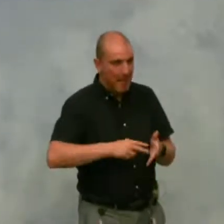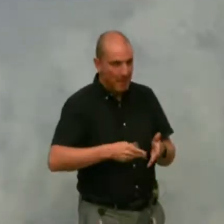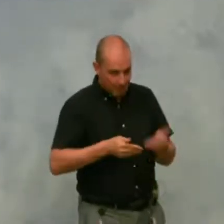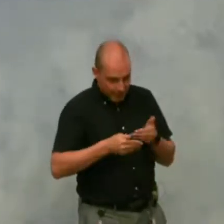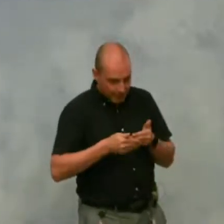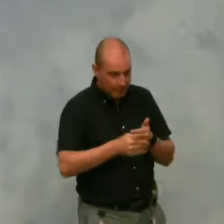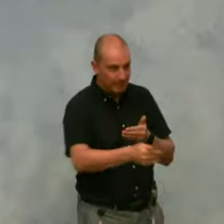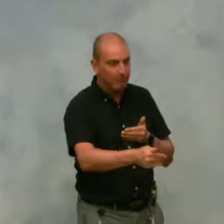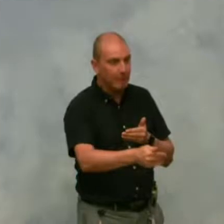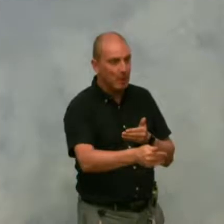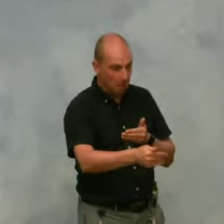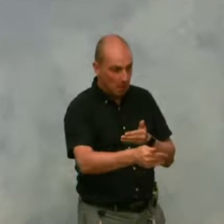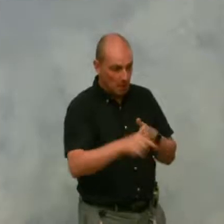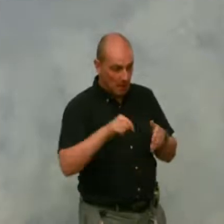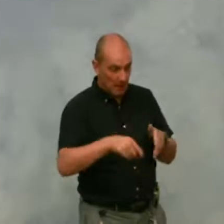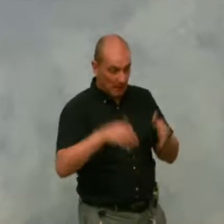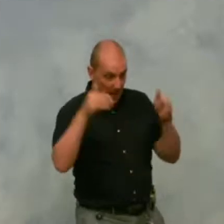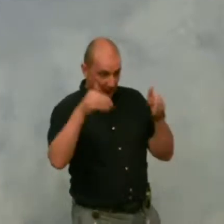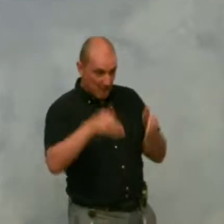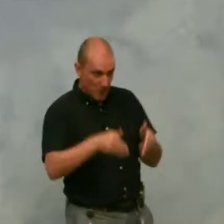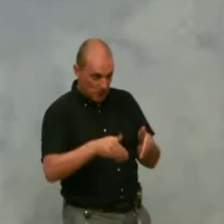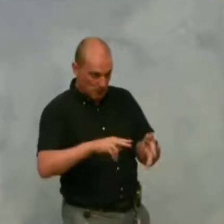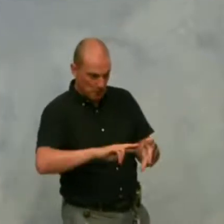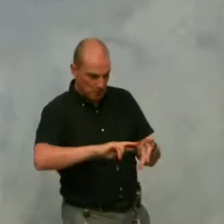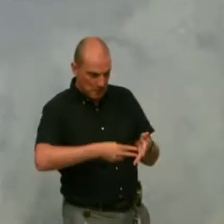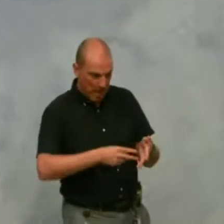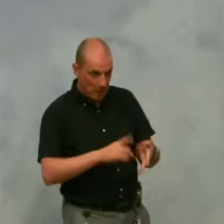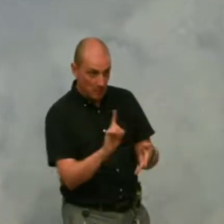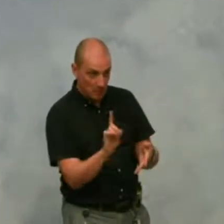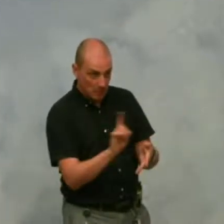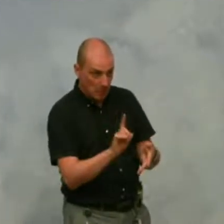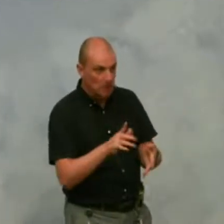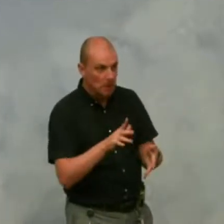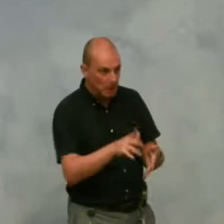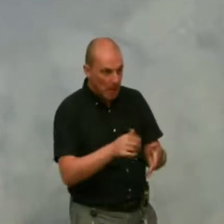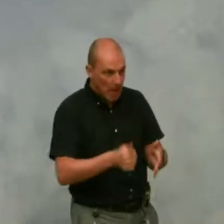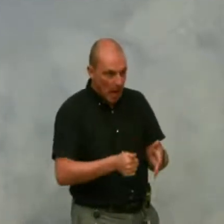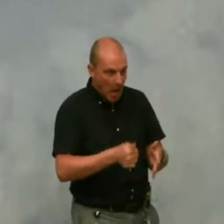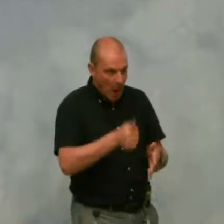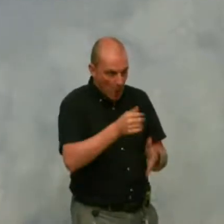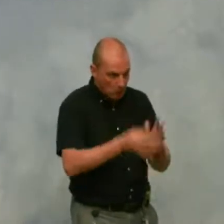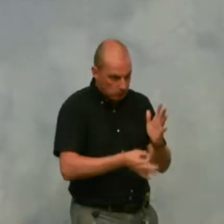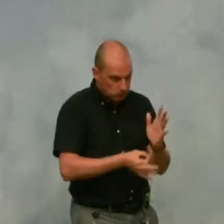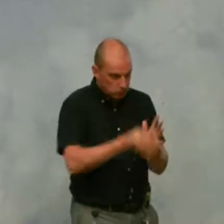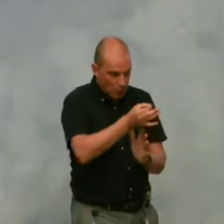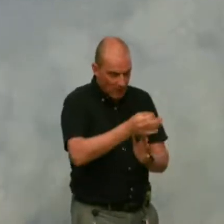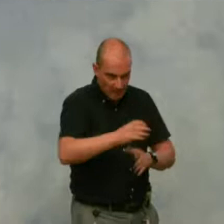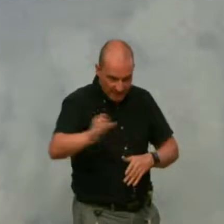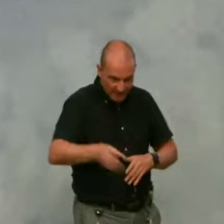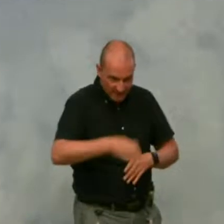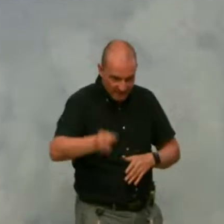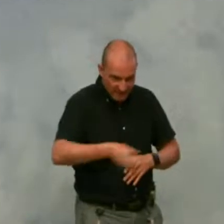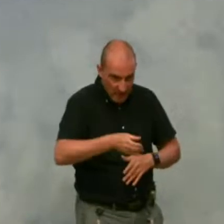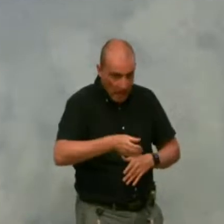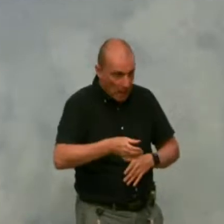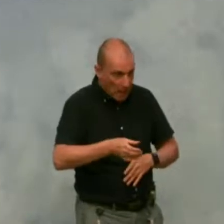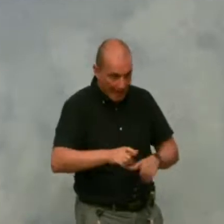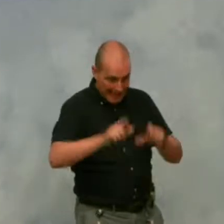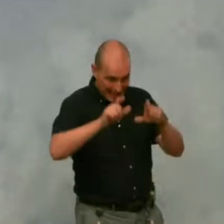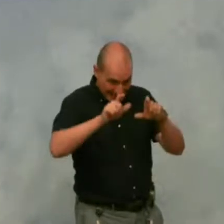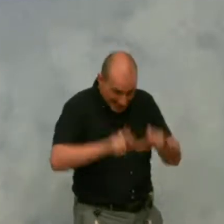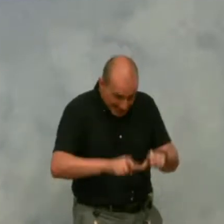focus in this particular plan has been about our ability to recruit and retain workforce in some key professional